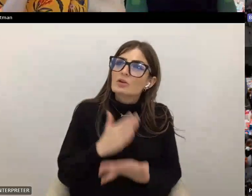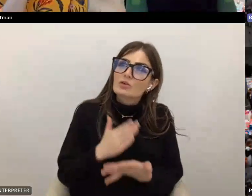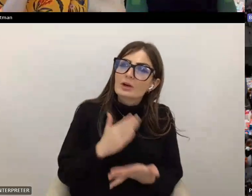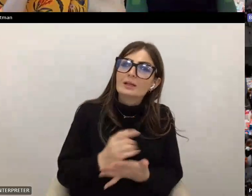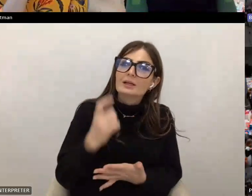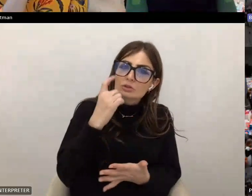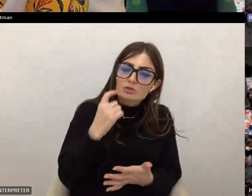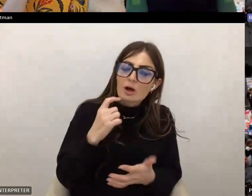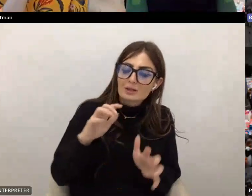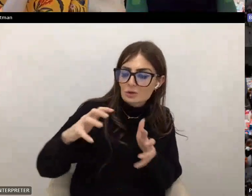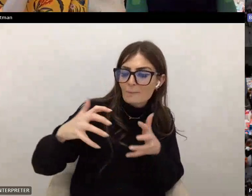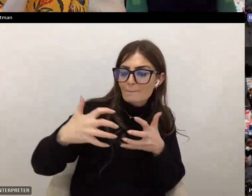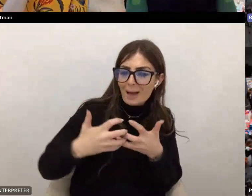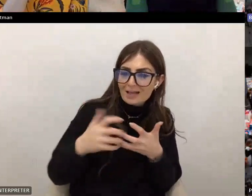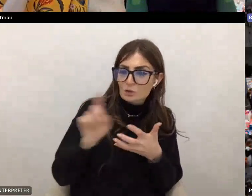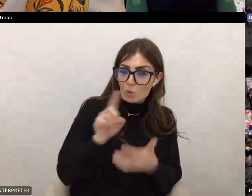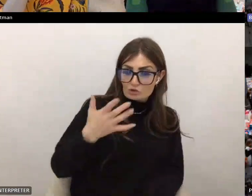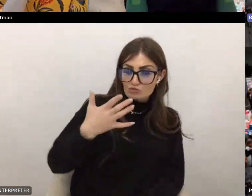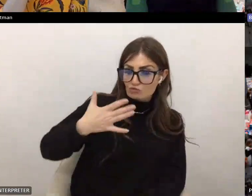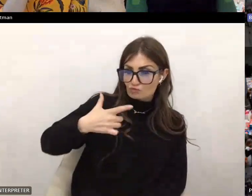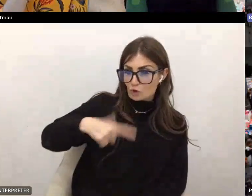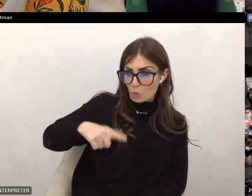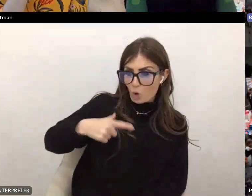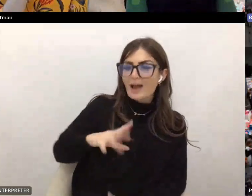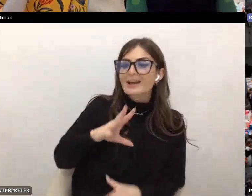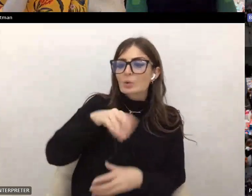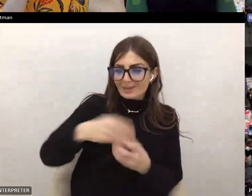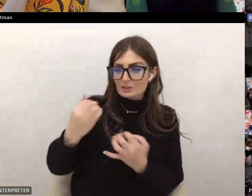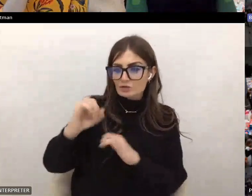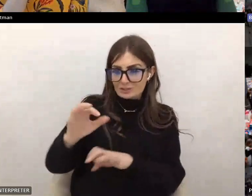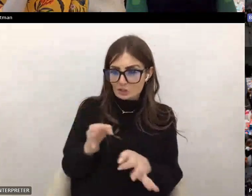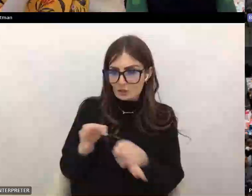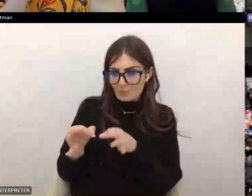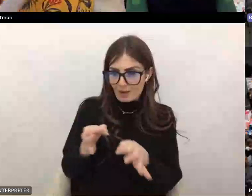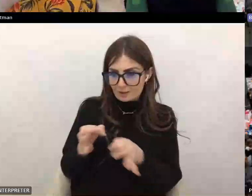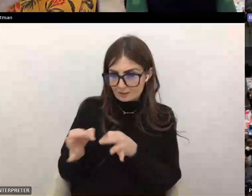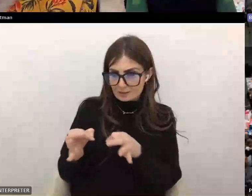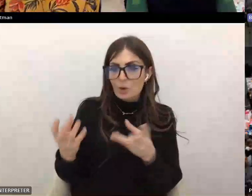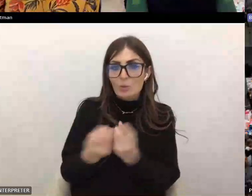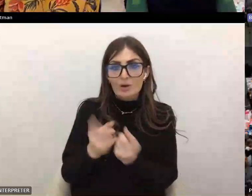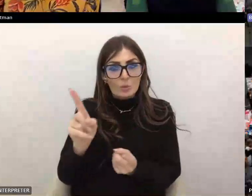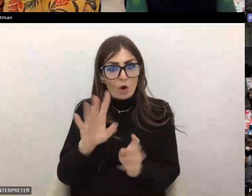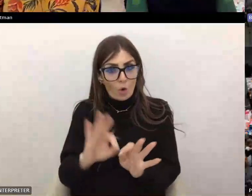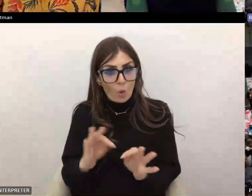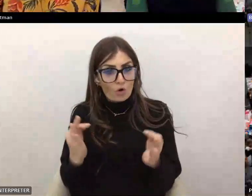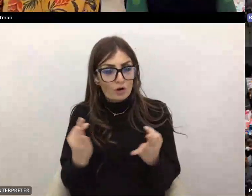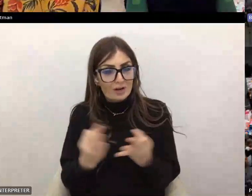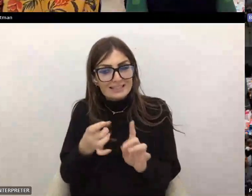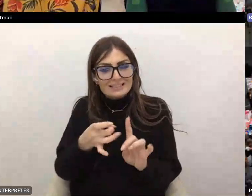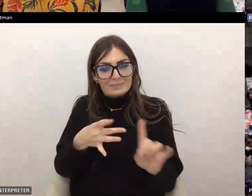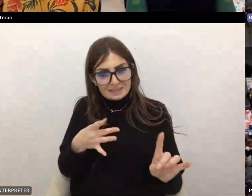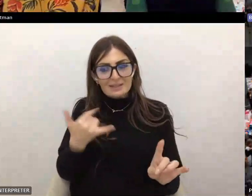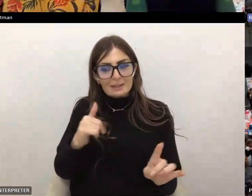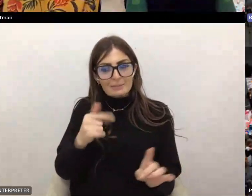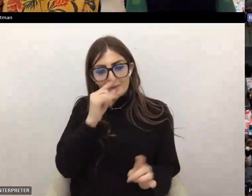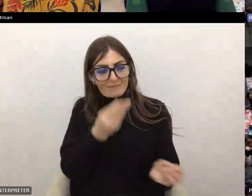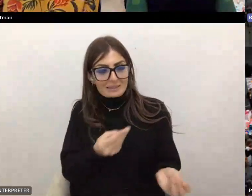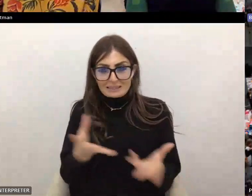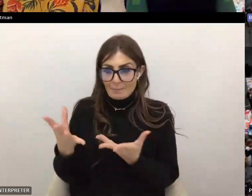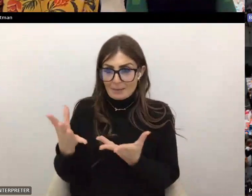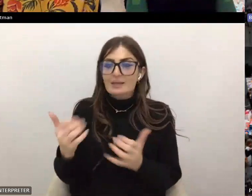align what will be required within strategic plans with what organisations particularly may have submitted to